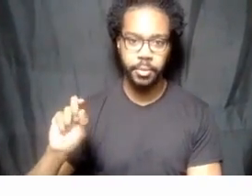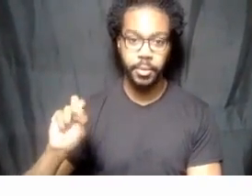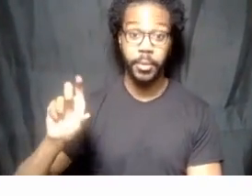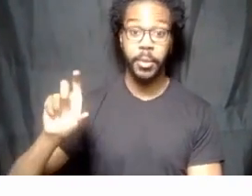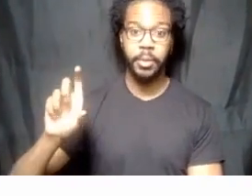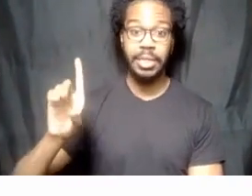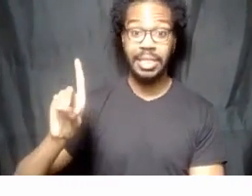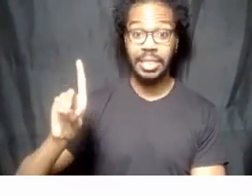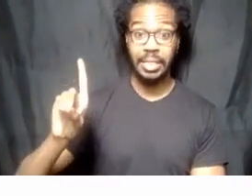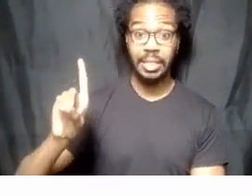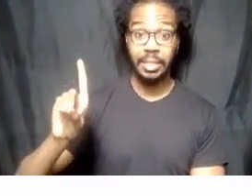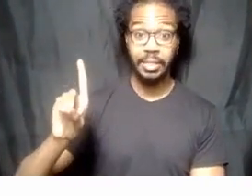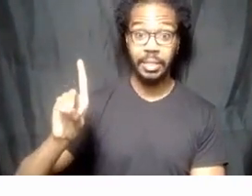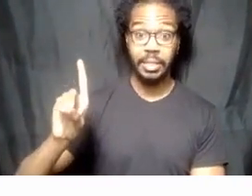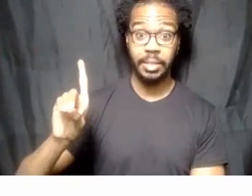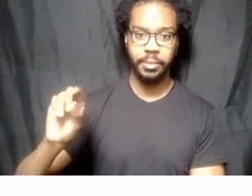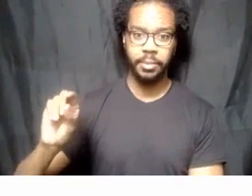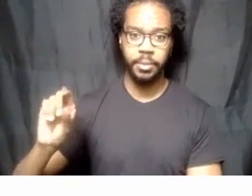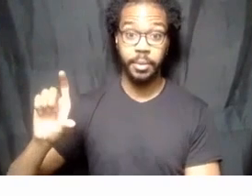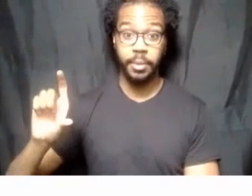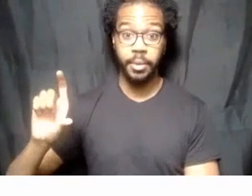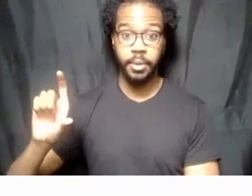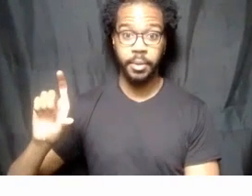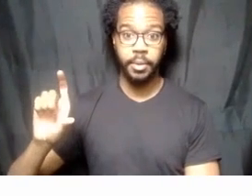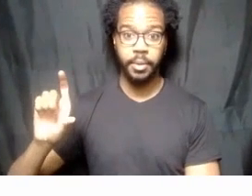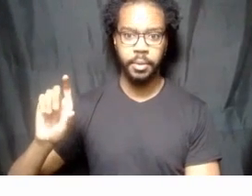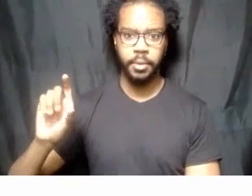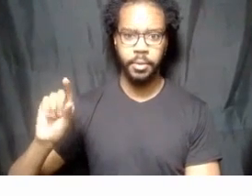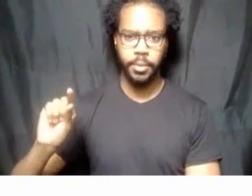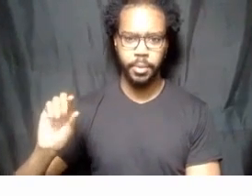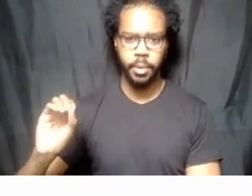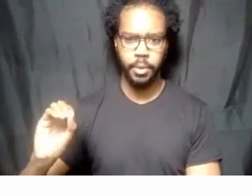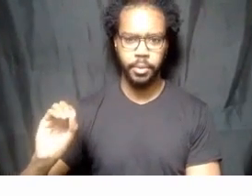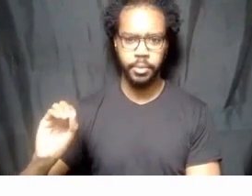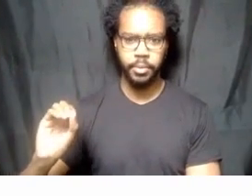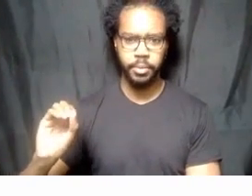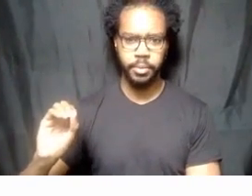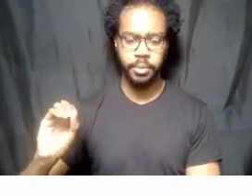uppercase C, lowercase o, m,